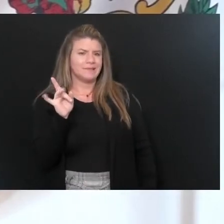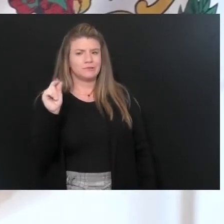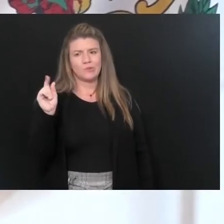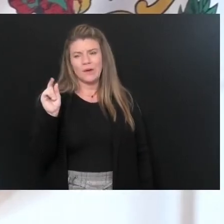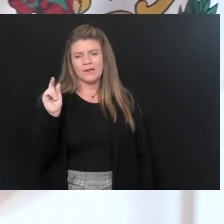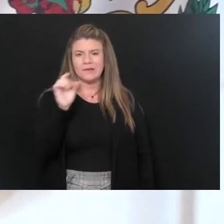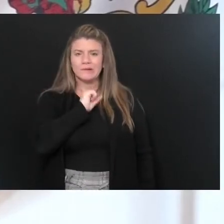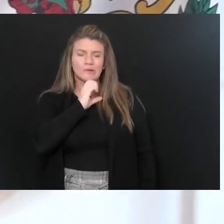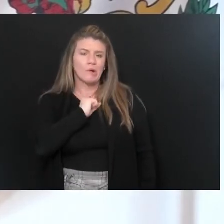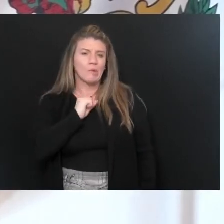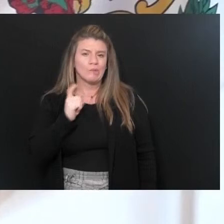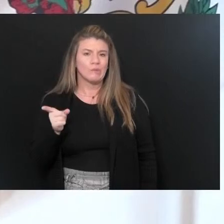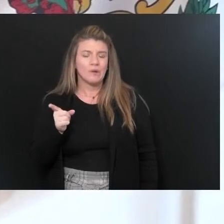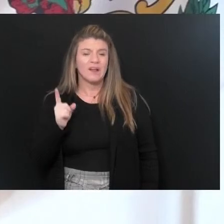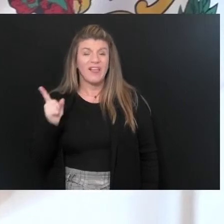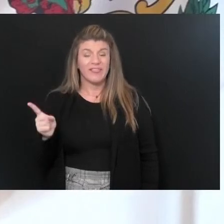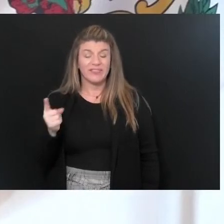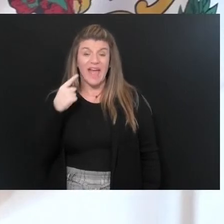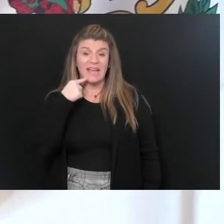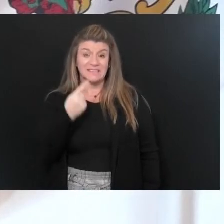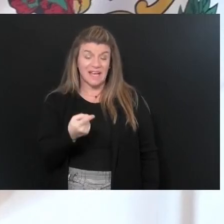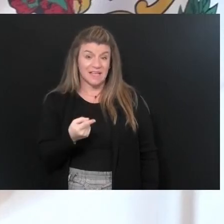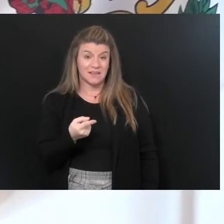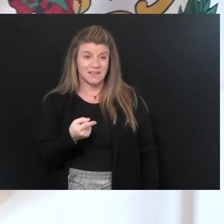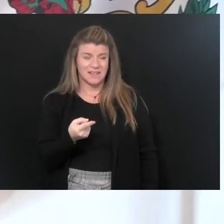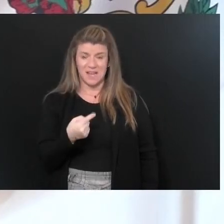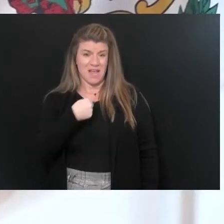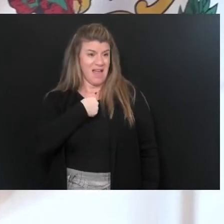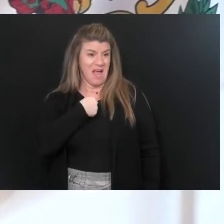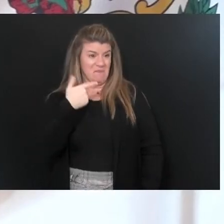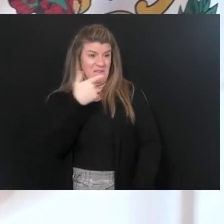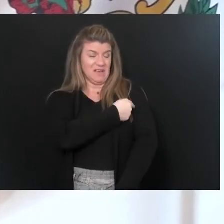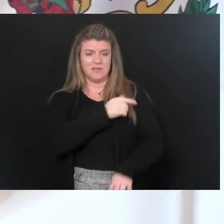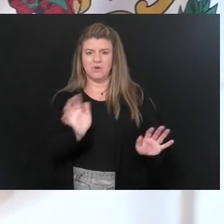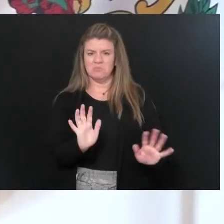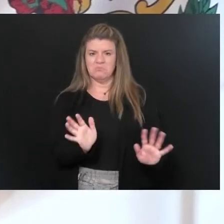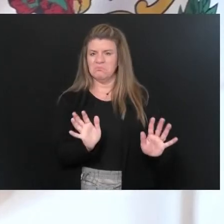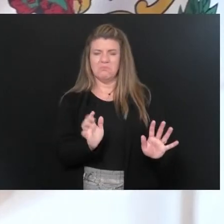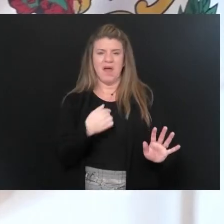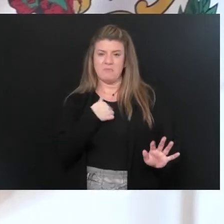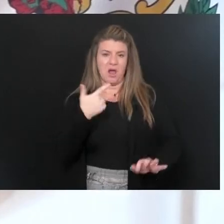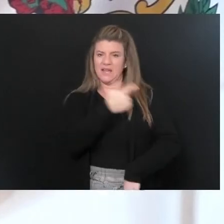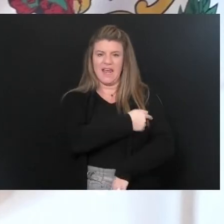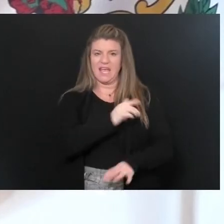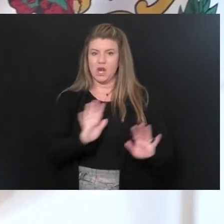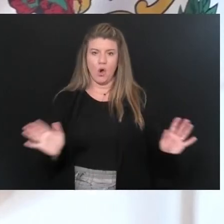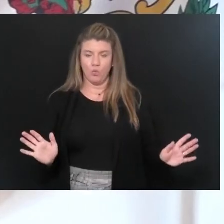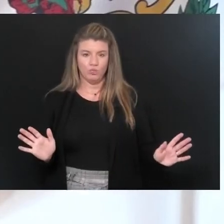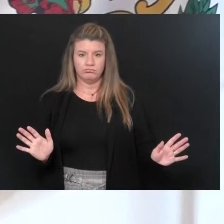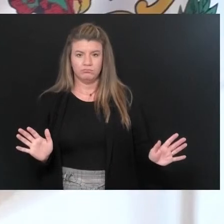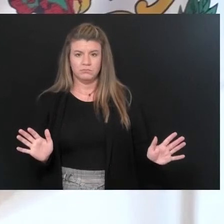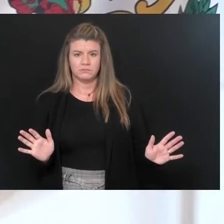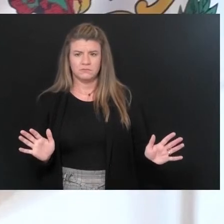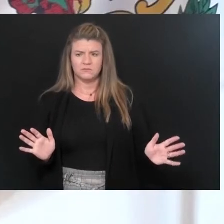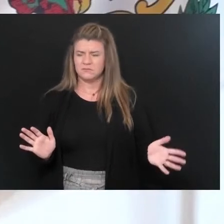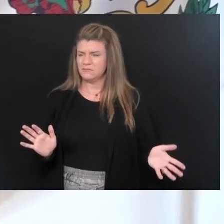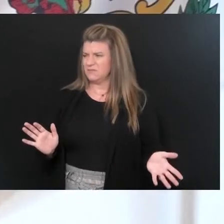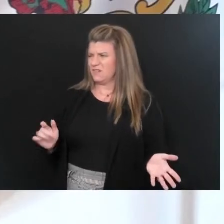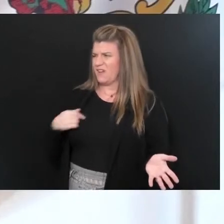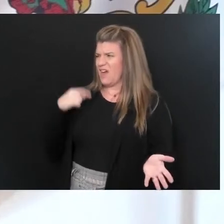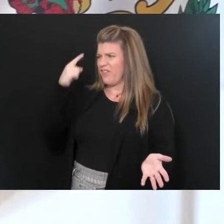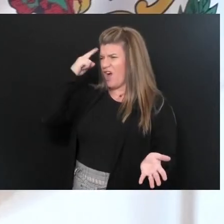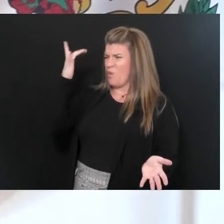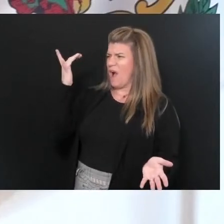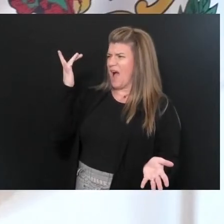years old, and they said, we're not going to get the vaccine. We're not going to take it. And I said, well, why is